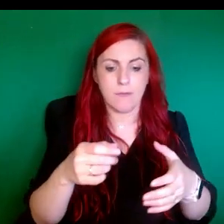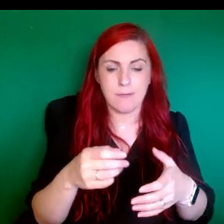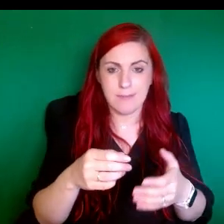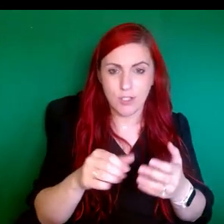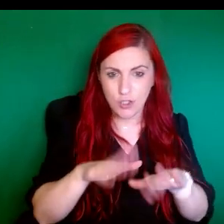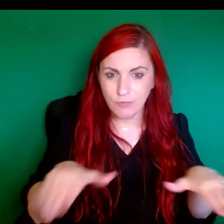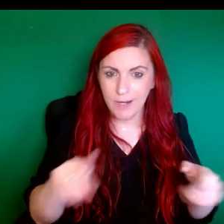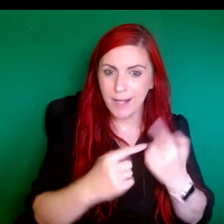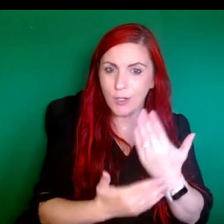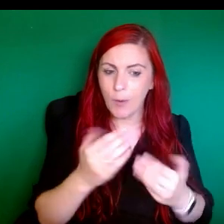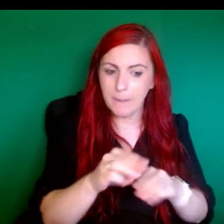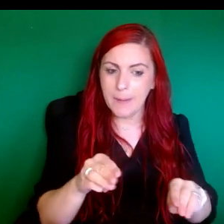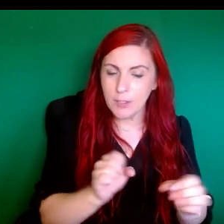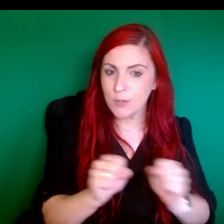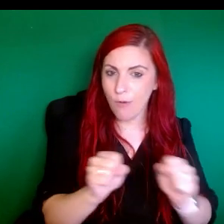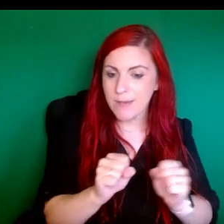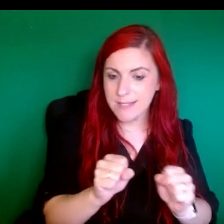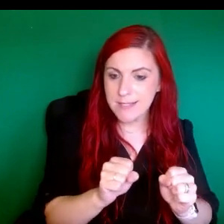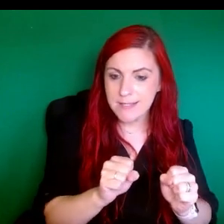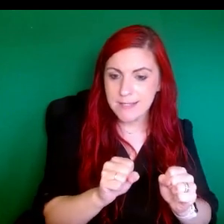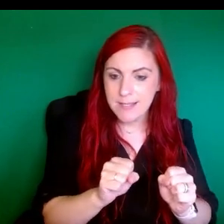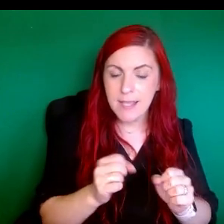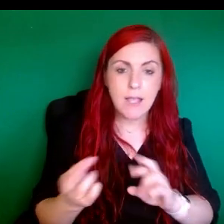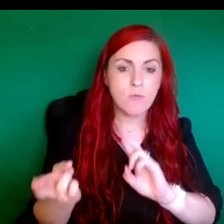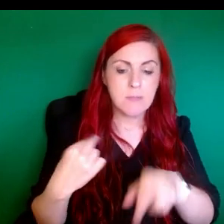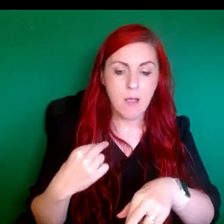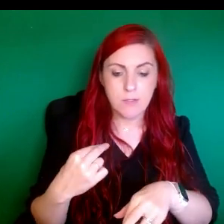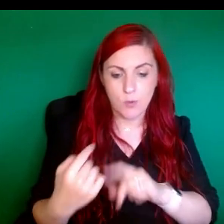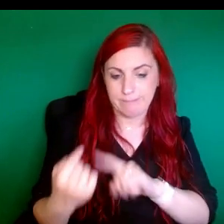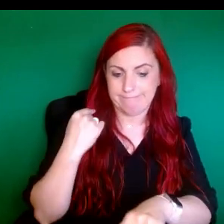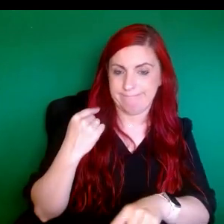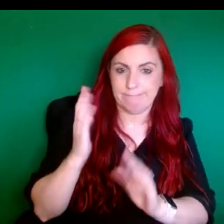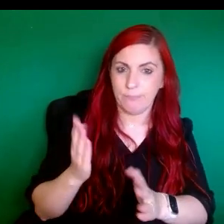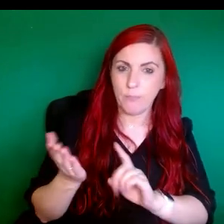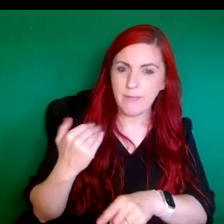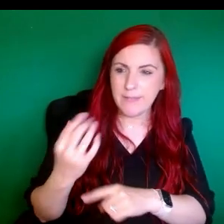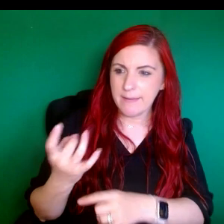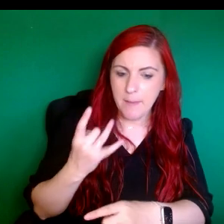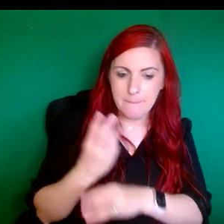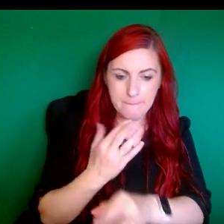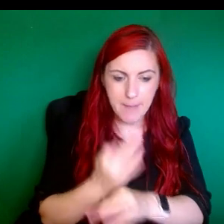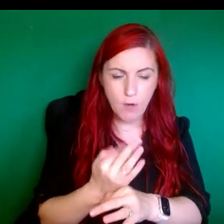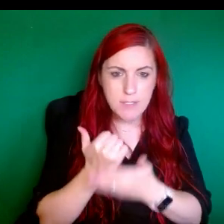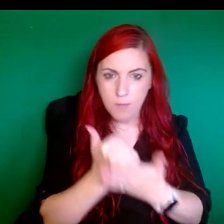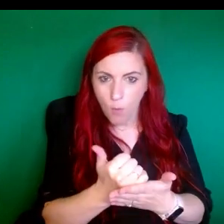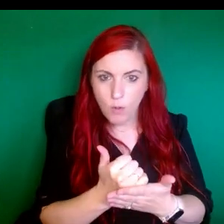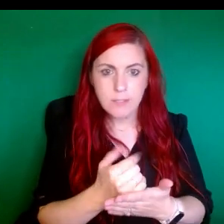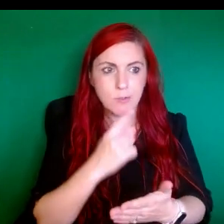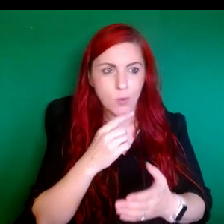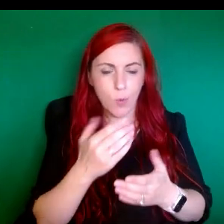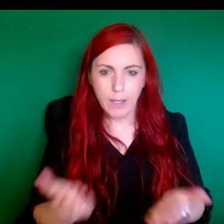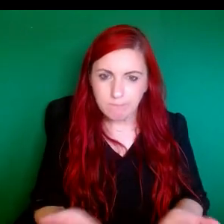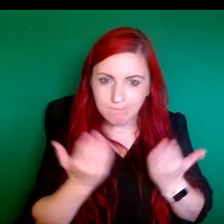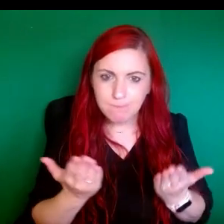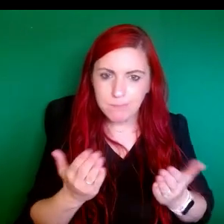client need, from parenting support to boosting the resilience of young people. The service